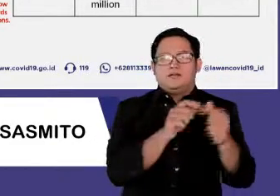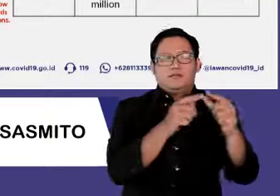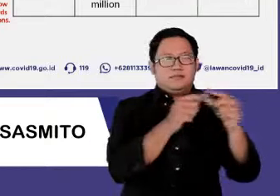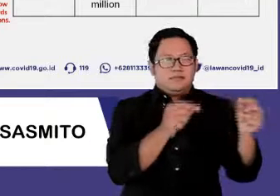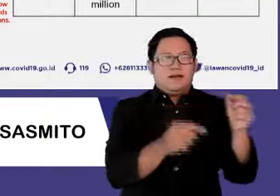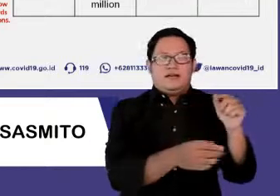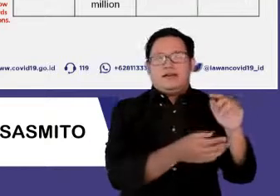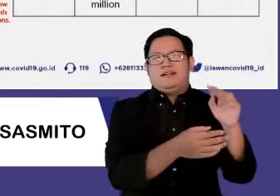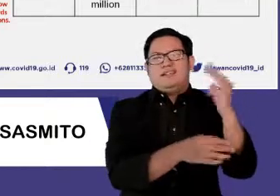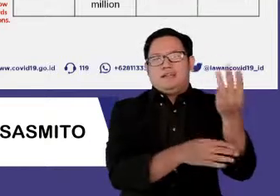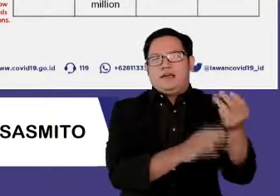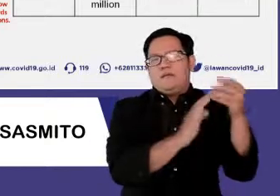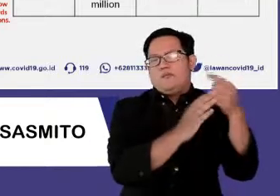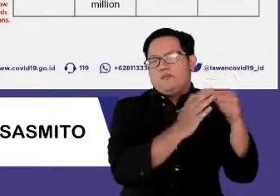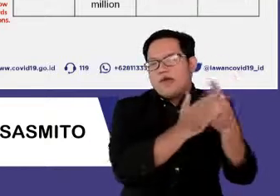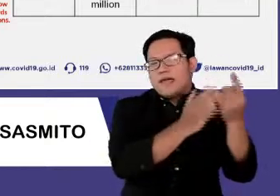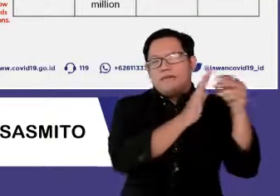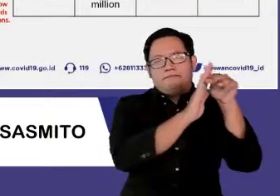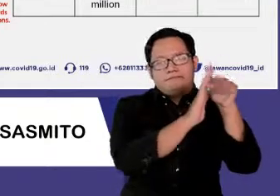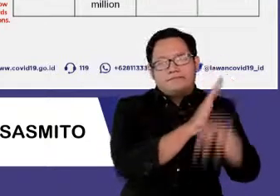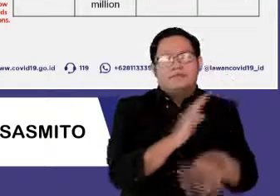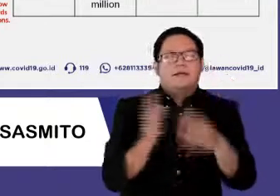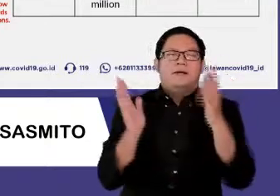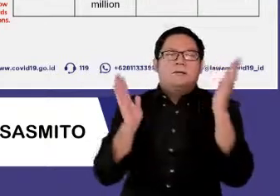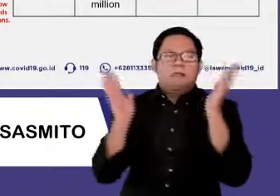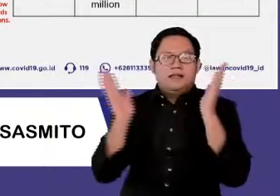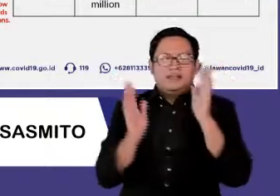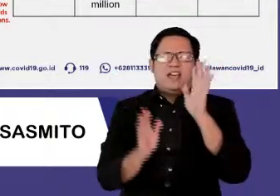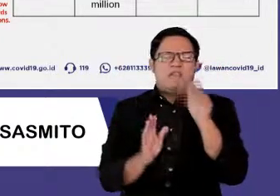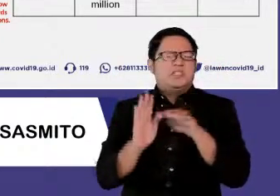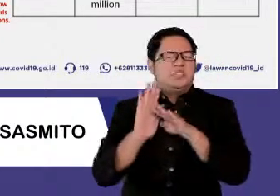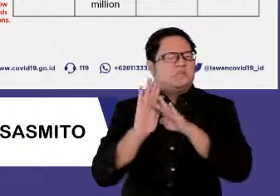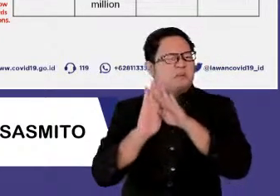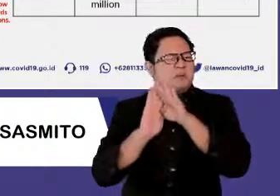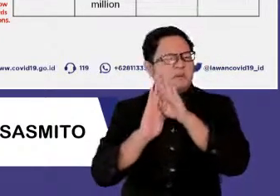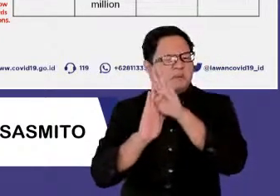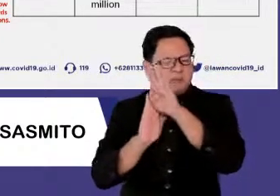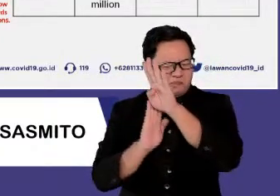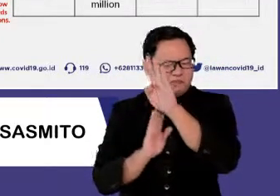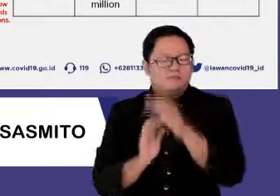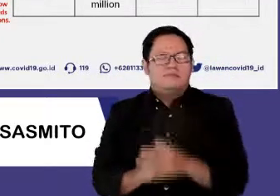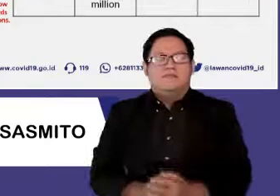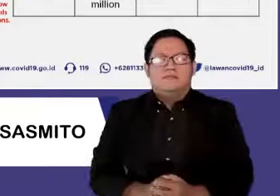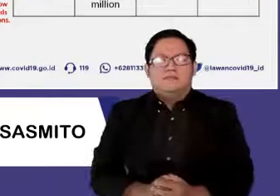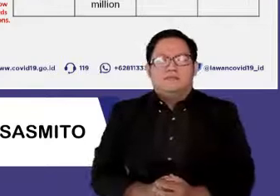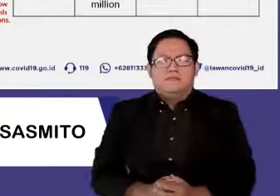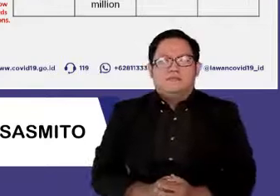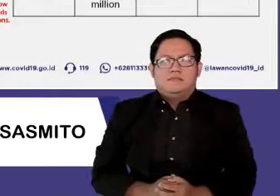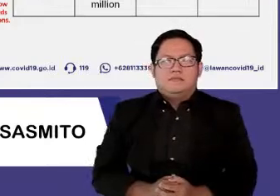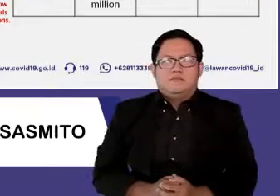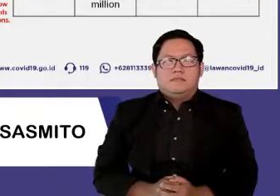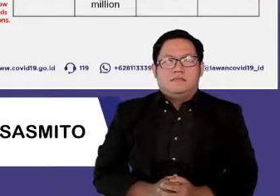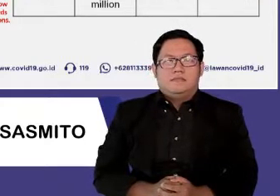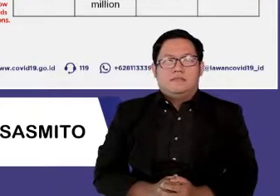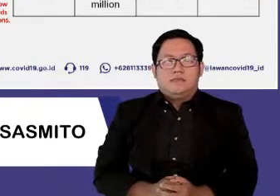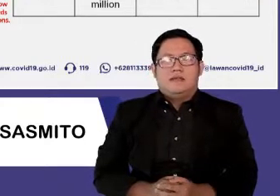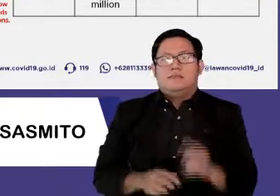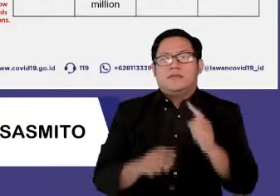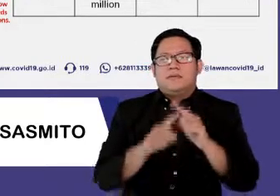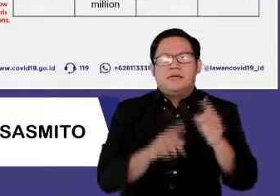decline, Malaysia is still at the peak of the third wave. The anomaly case here is